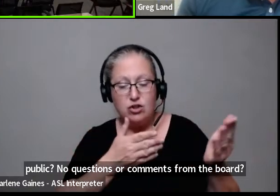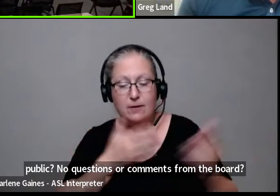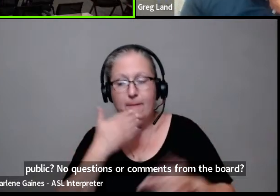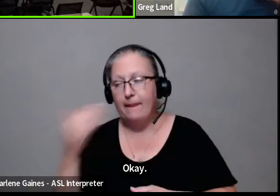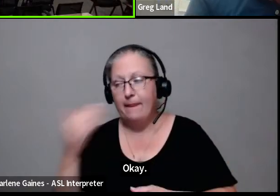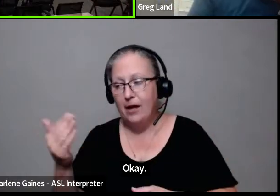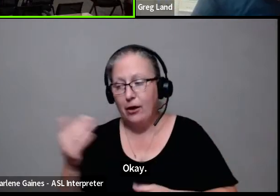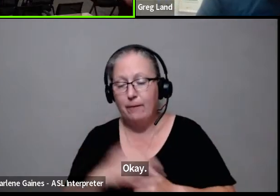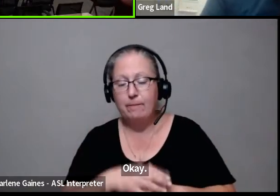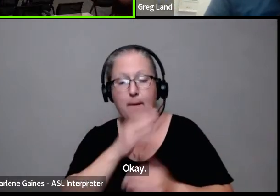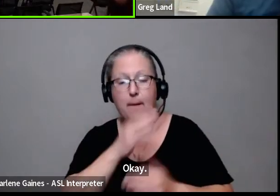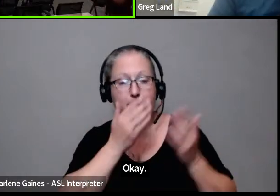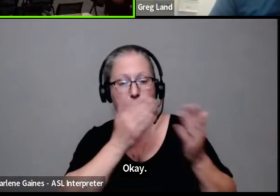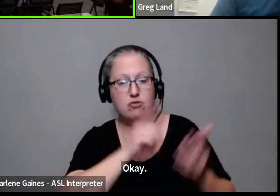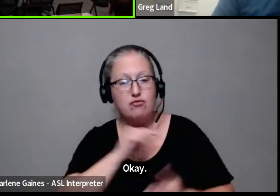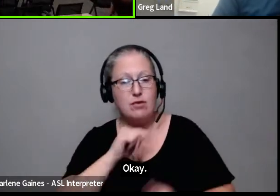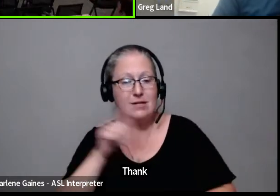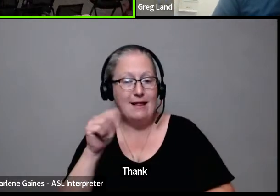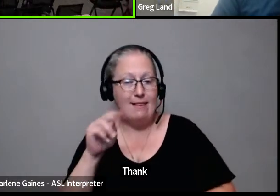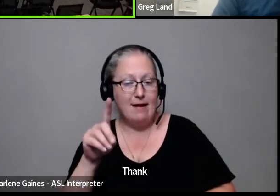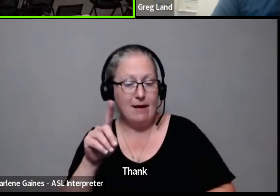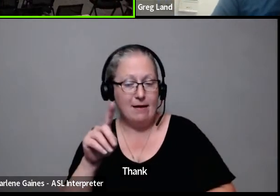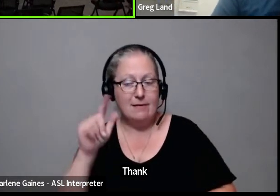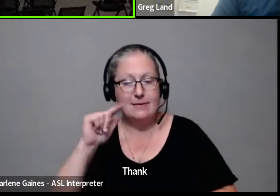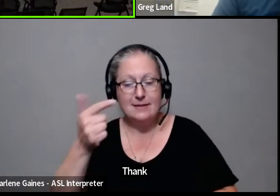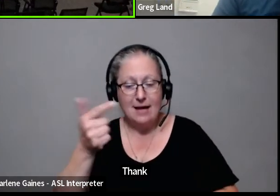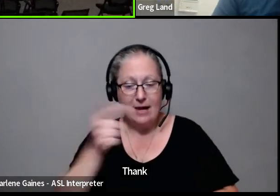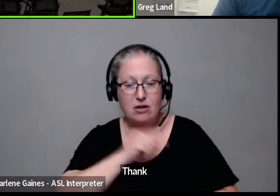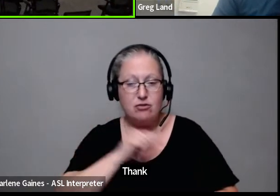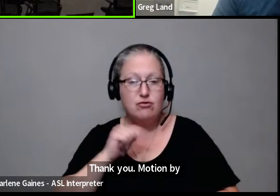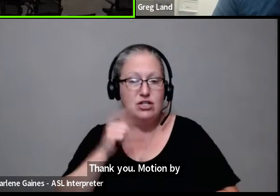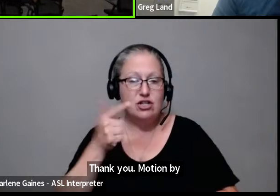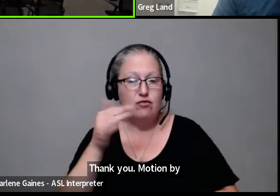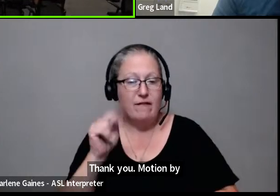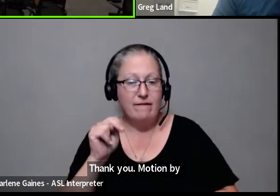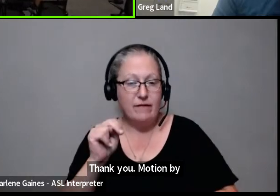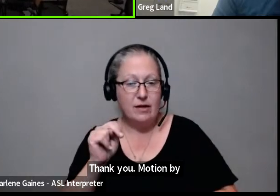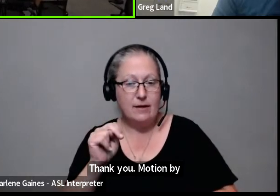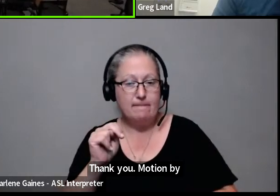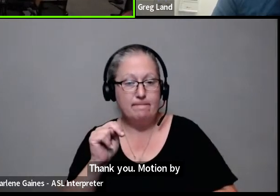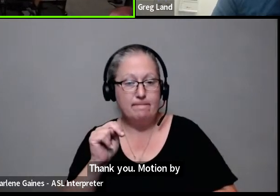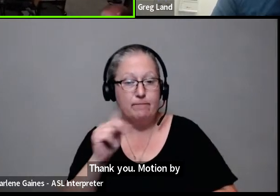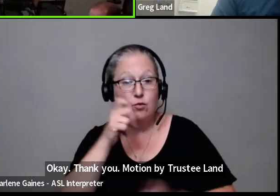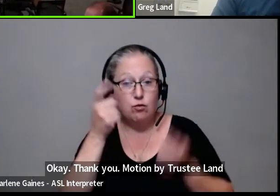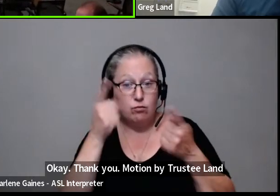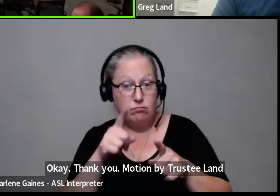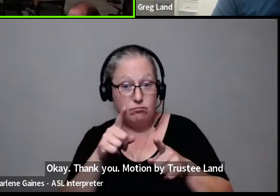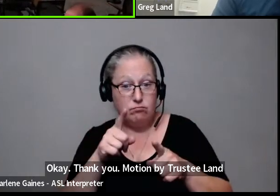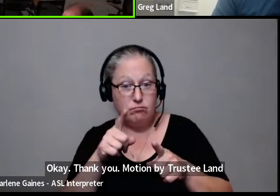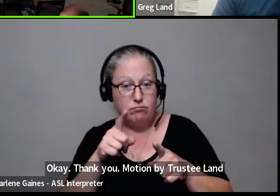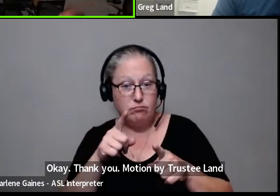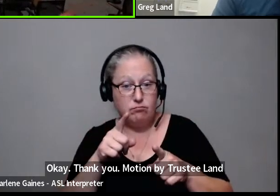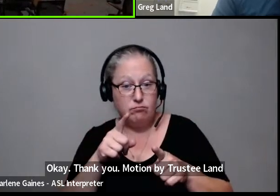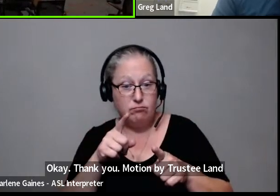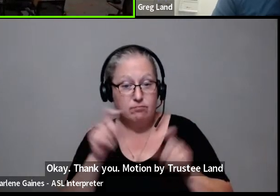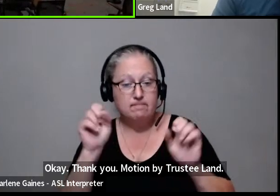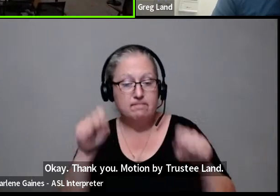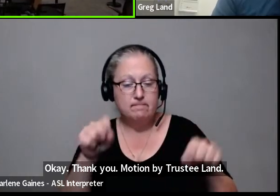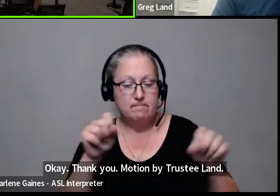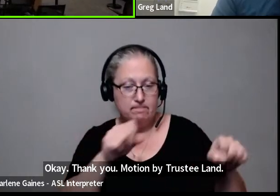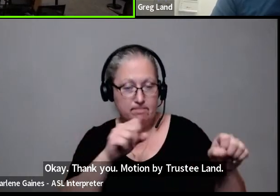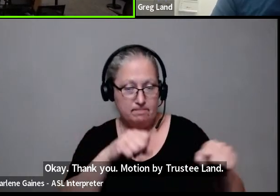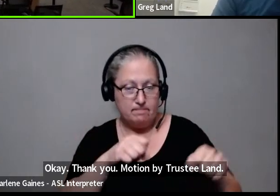you. Motion by trustee Land, second. second by trustee Griffin. All in favor?